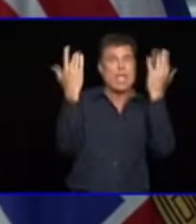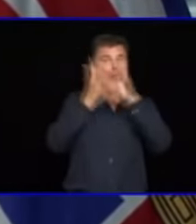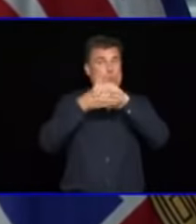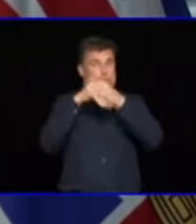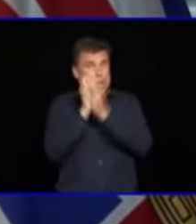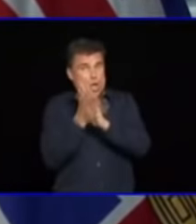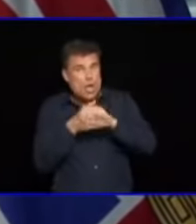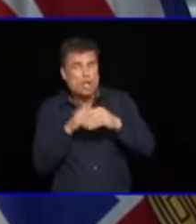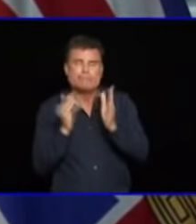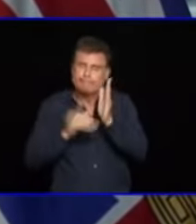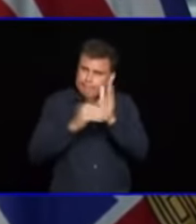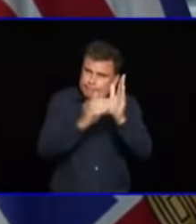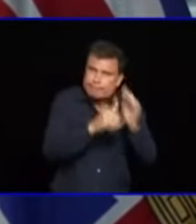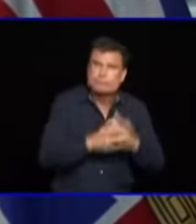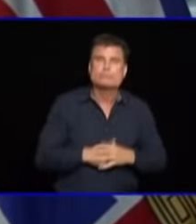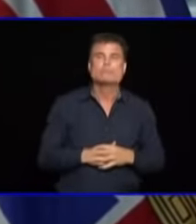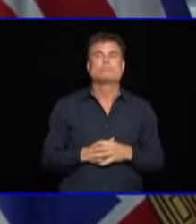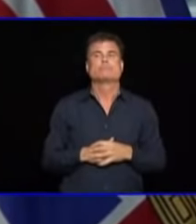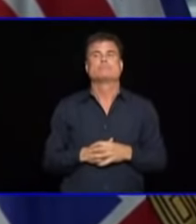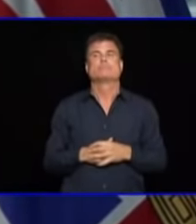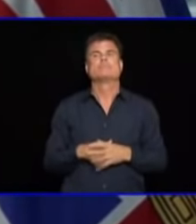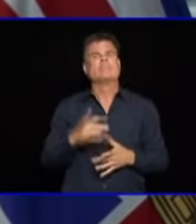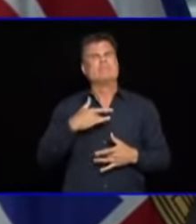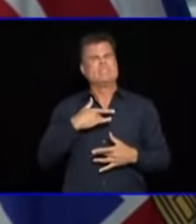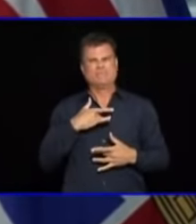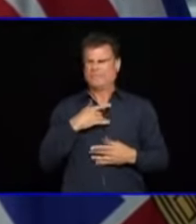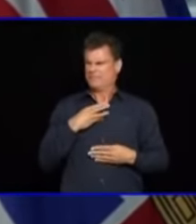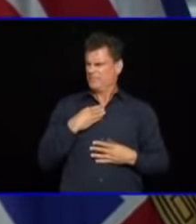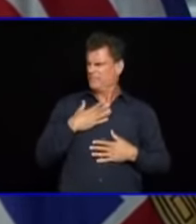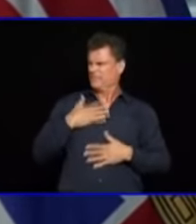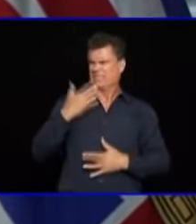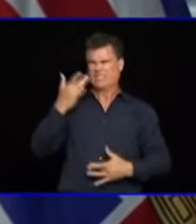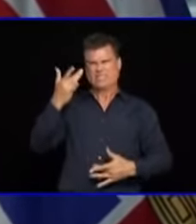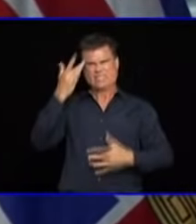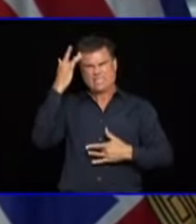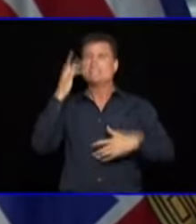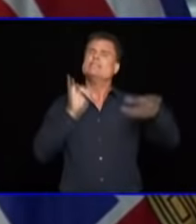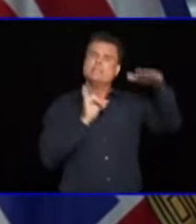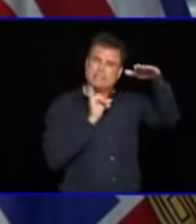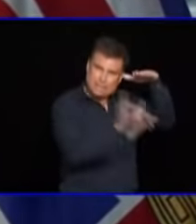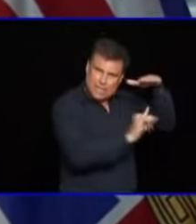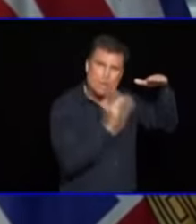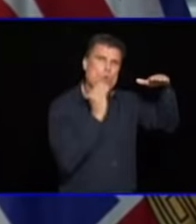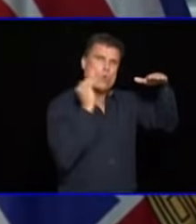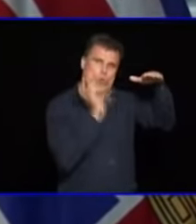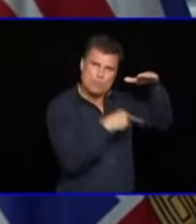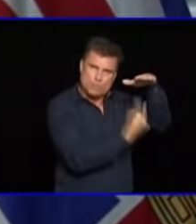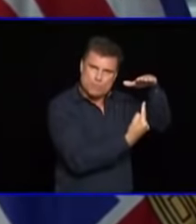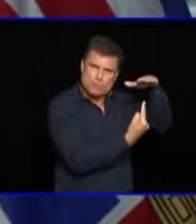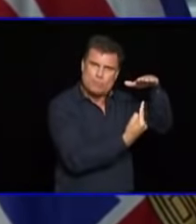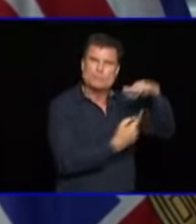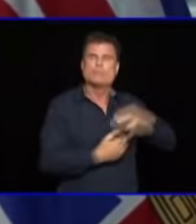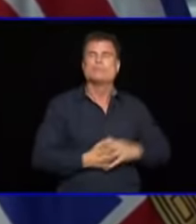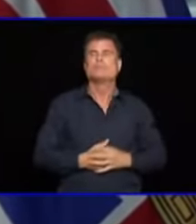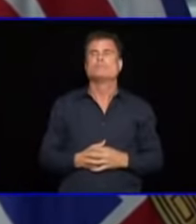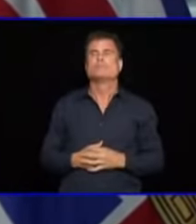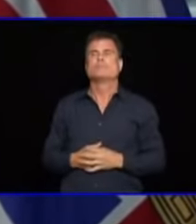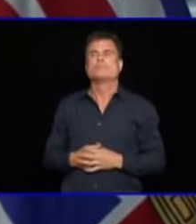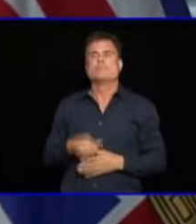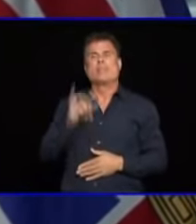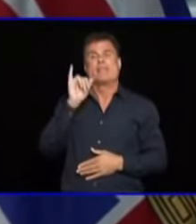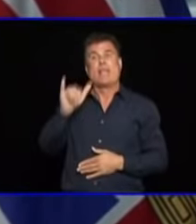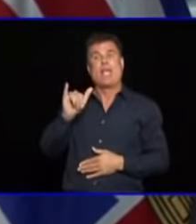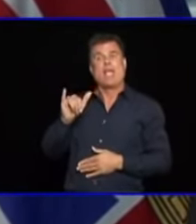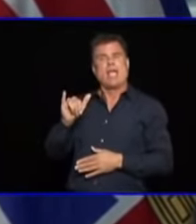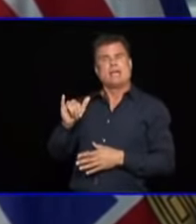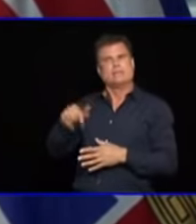spread. Staying home if you're not feeling well saves lives because it stops the spread. Wearing a mask when you need to do so, and it's the right